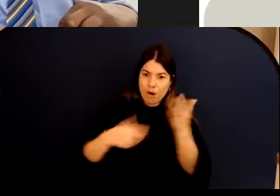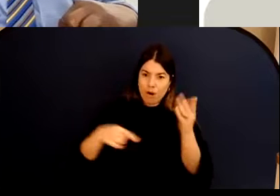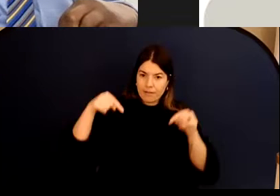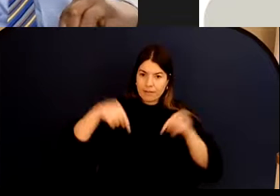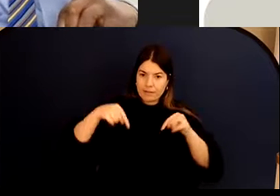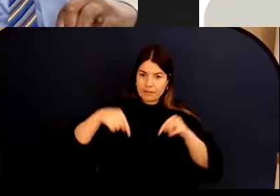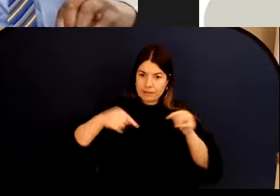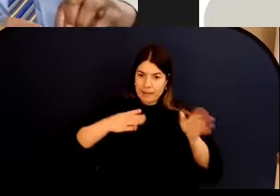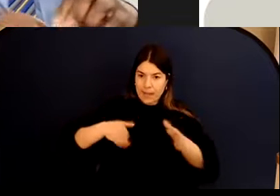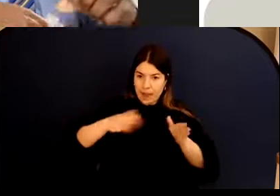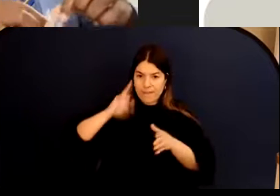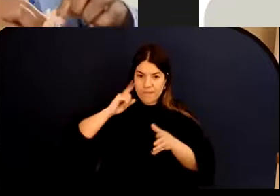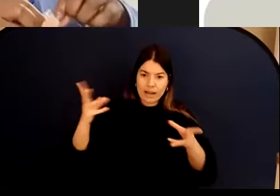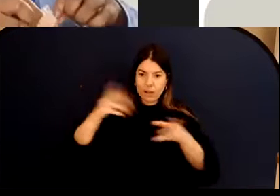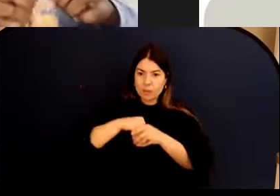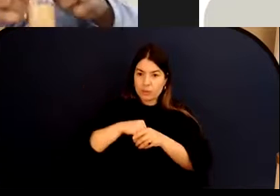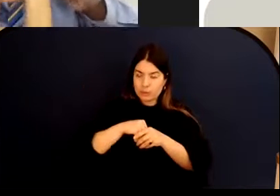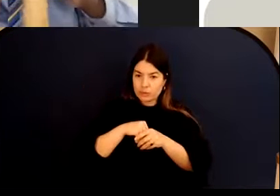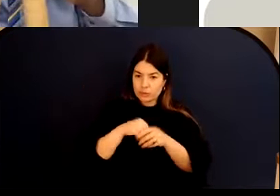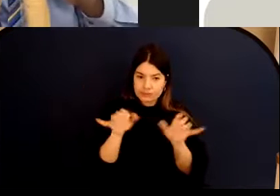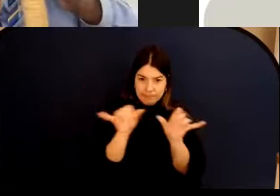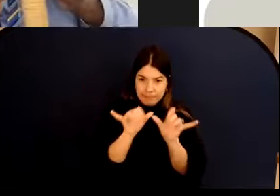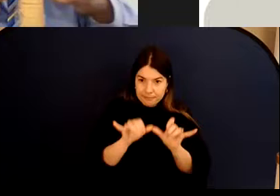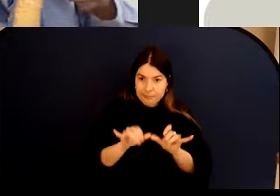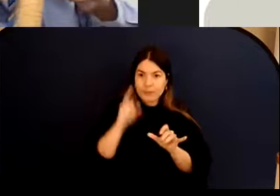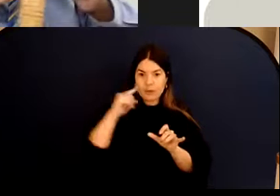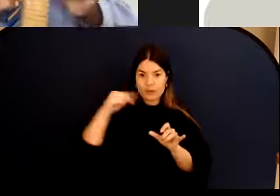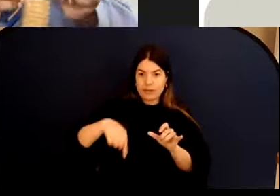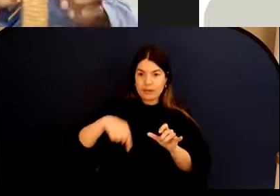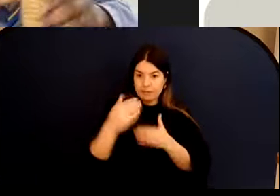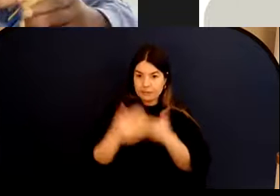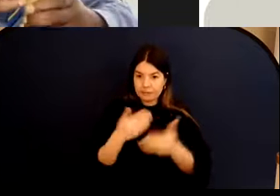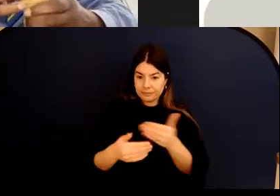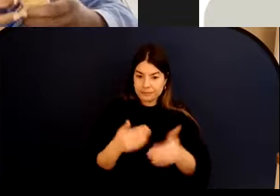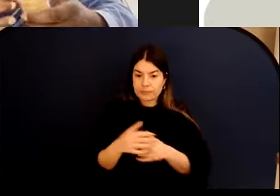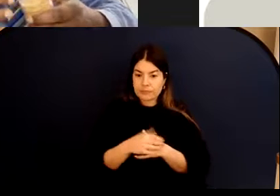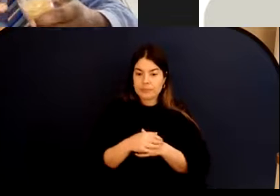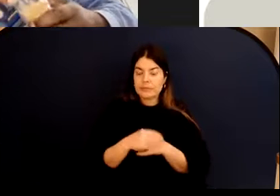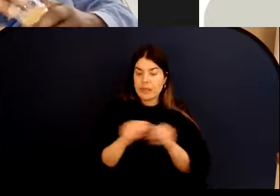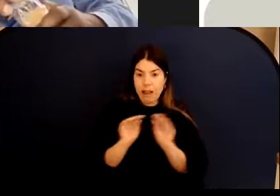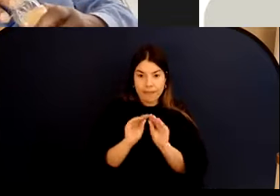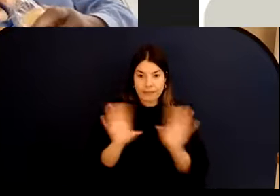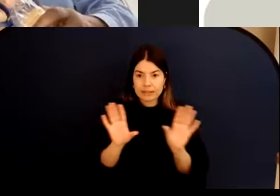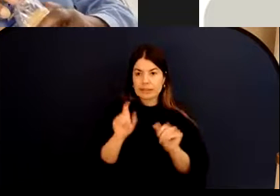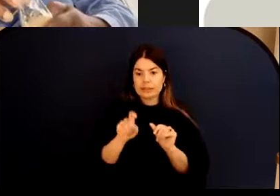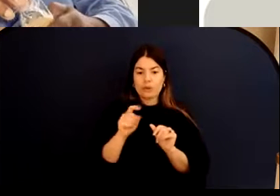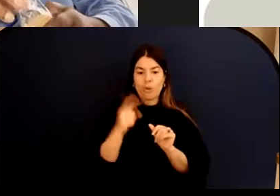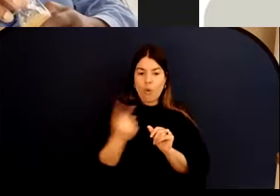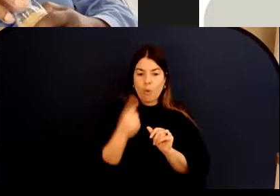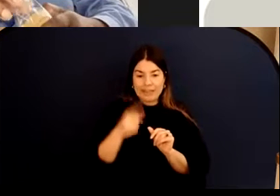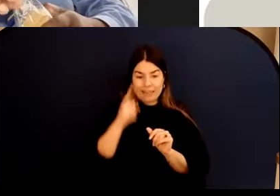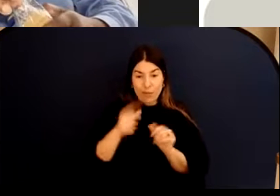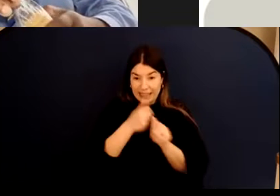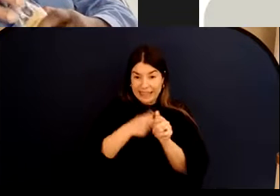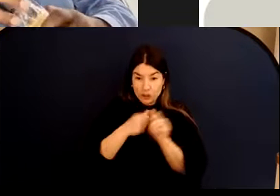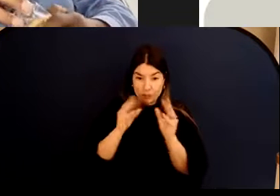the inclusionary measures that need to be done. And obviously we need to always, with every meeting, we need to